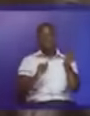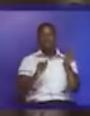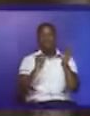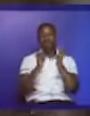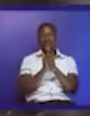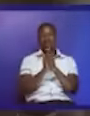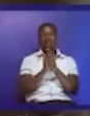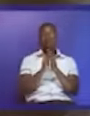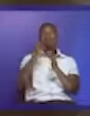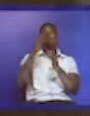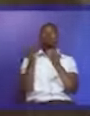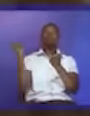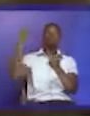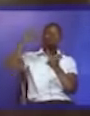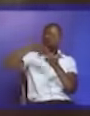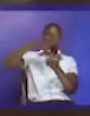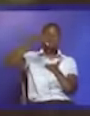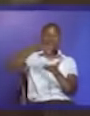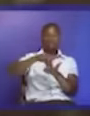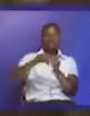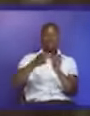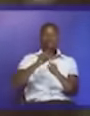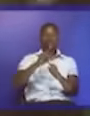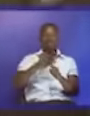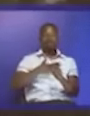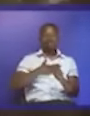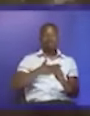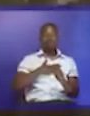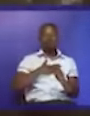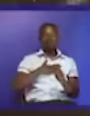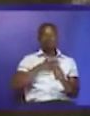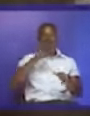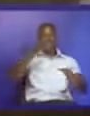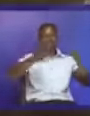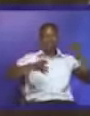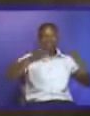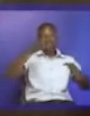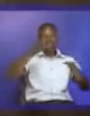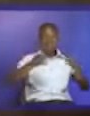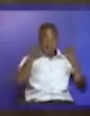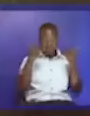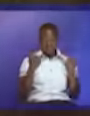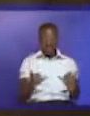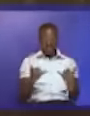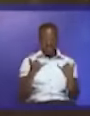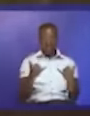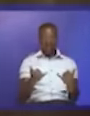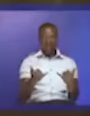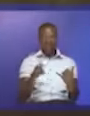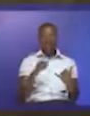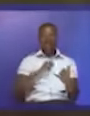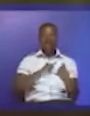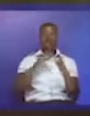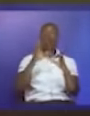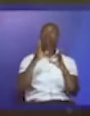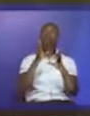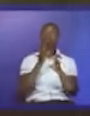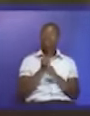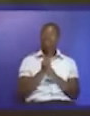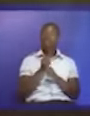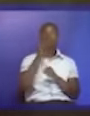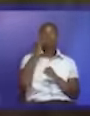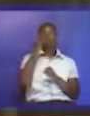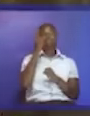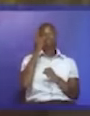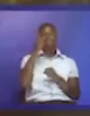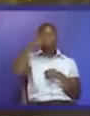you rose again for my justification. Right now, I receive you